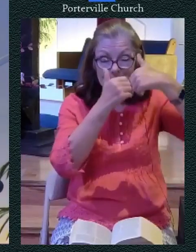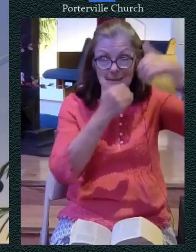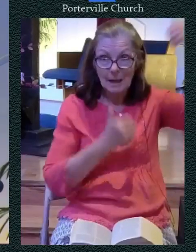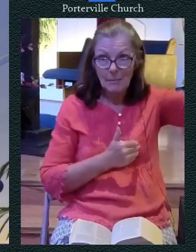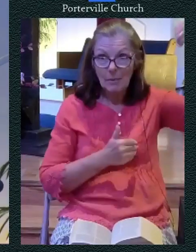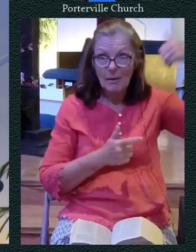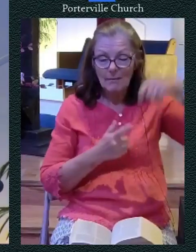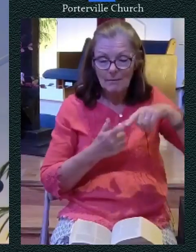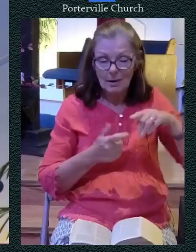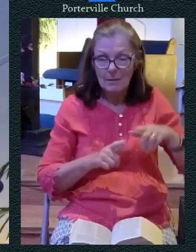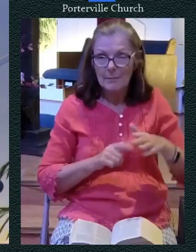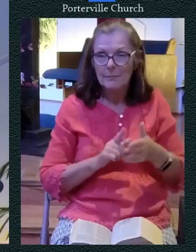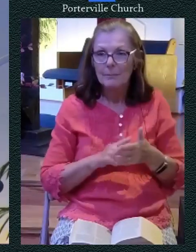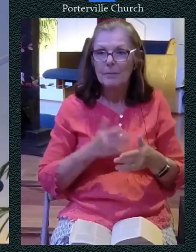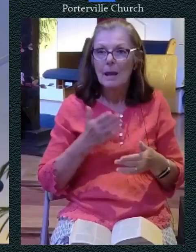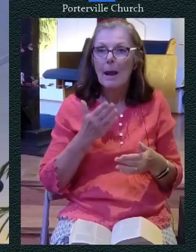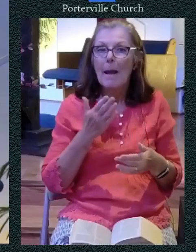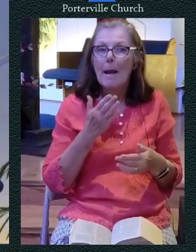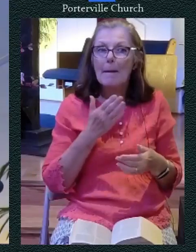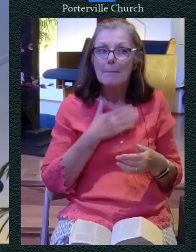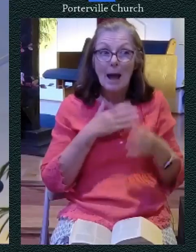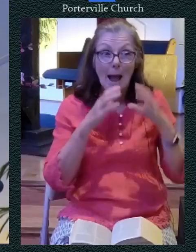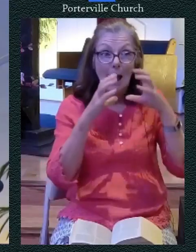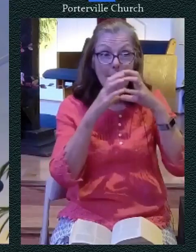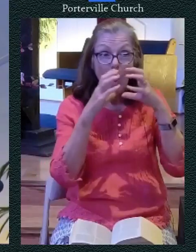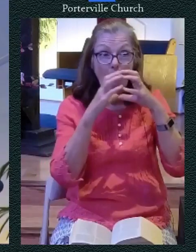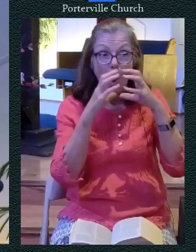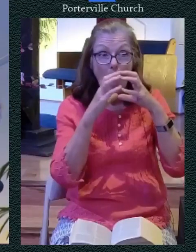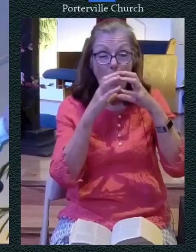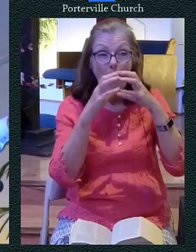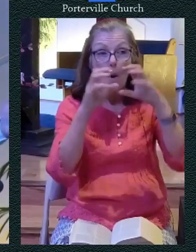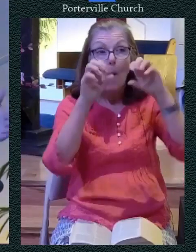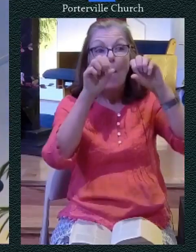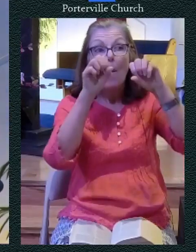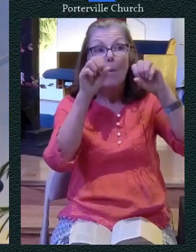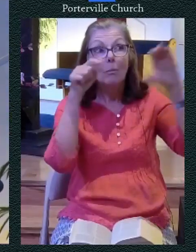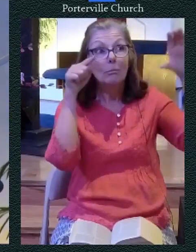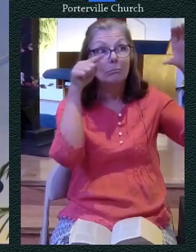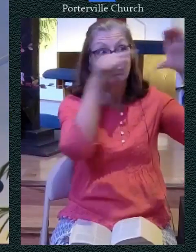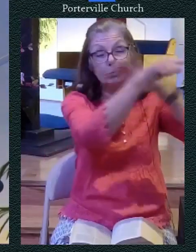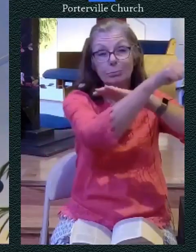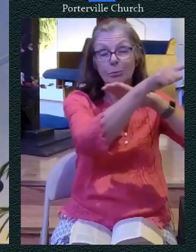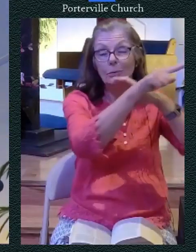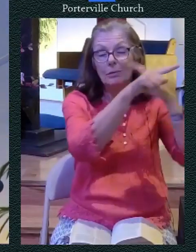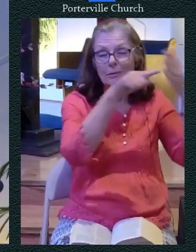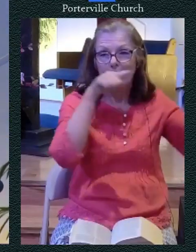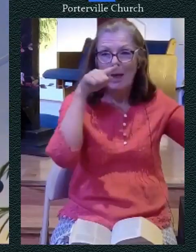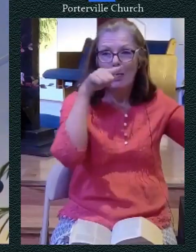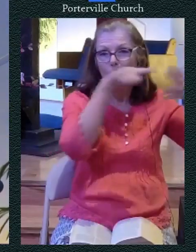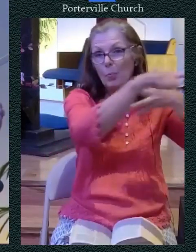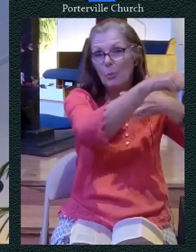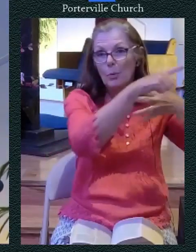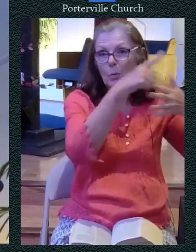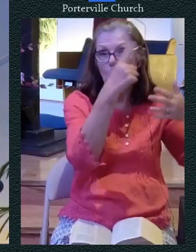my ball only broke one of the lower windows that was about this